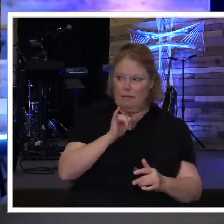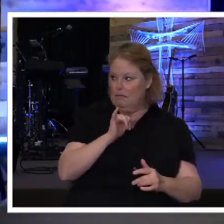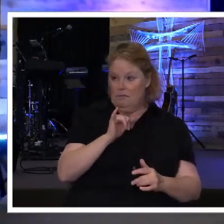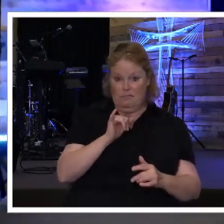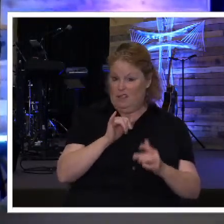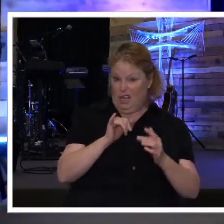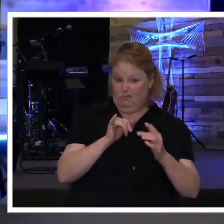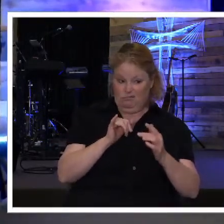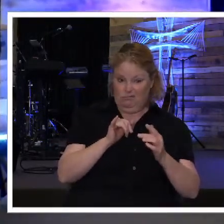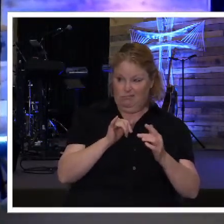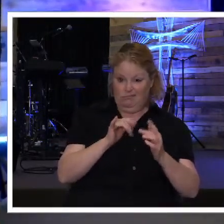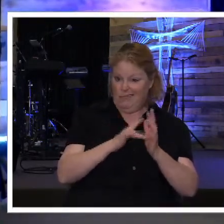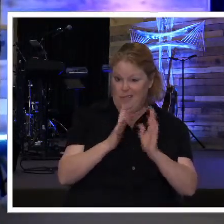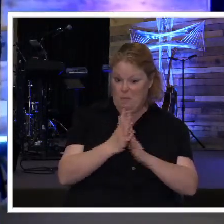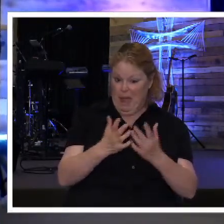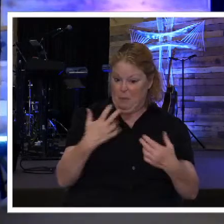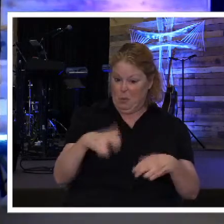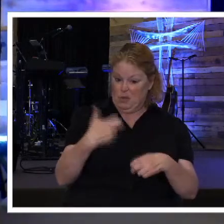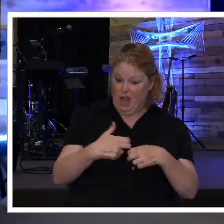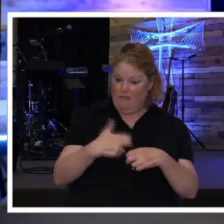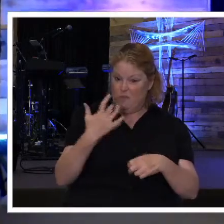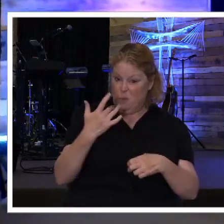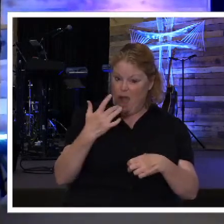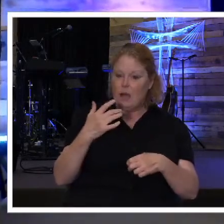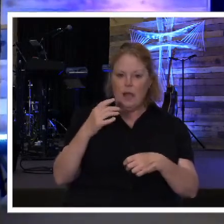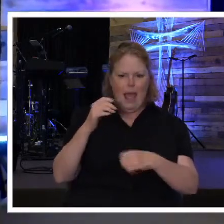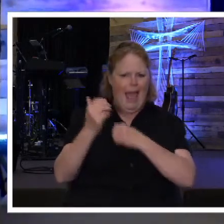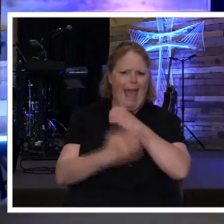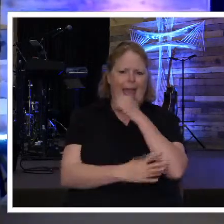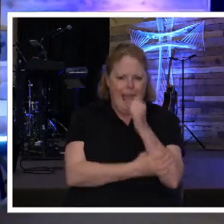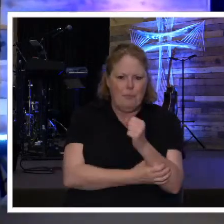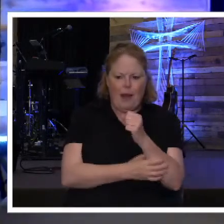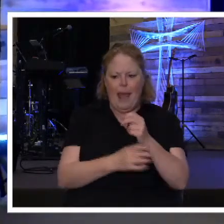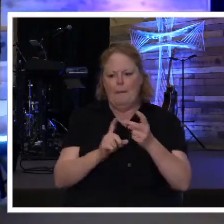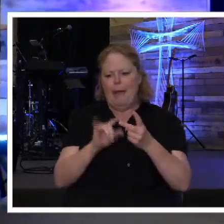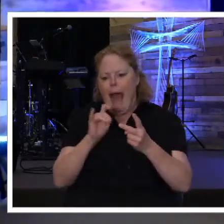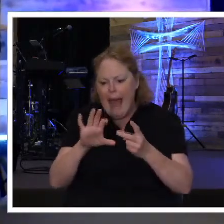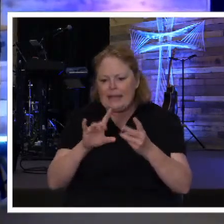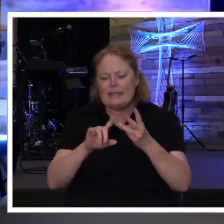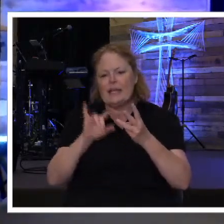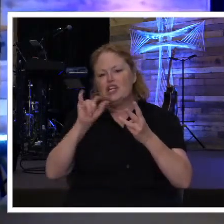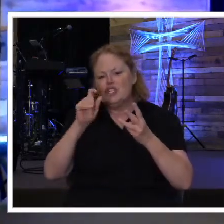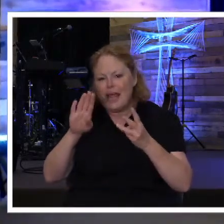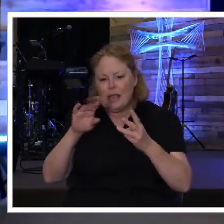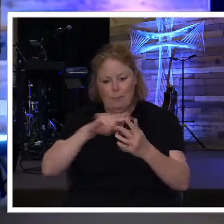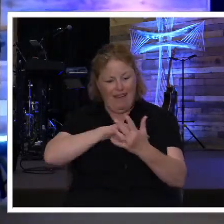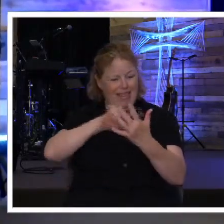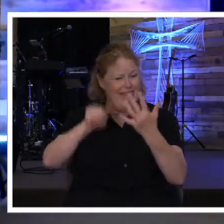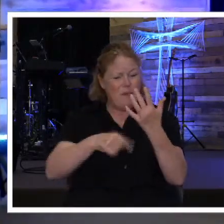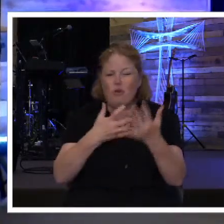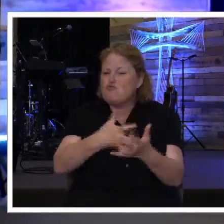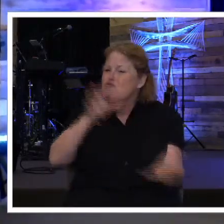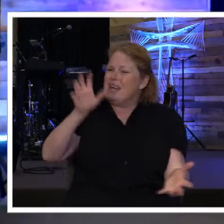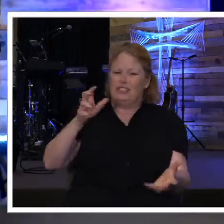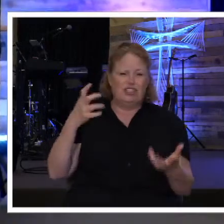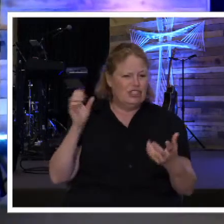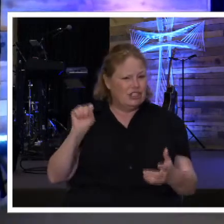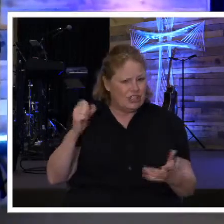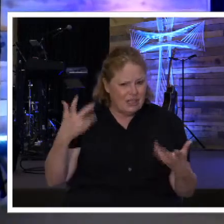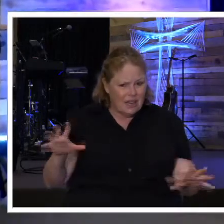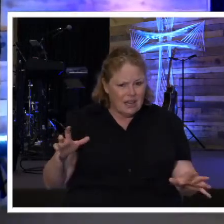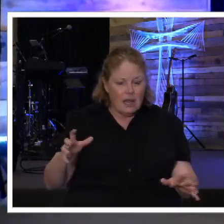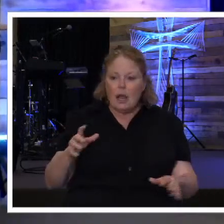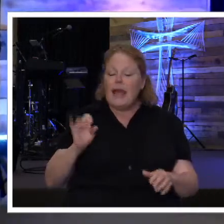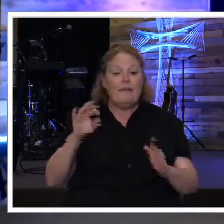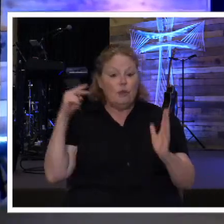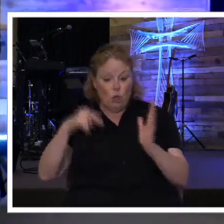Scripture. Because Abraham and Isaac and Jacob were fabulously rich. If you move